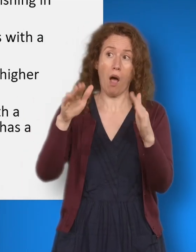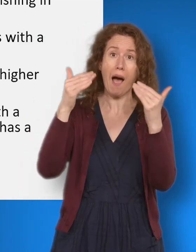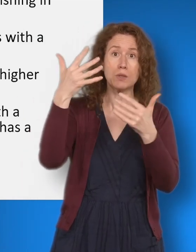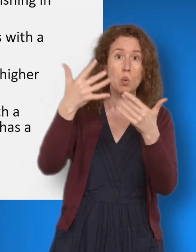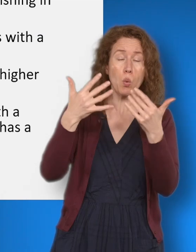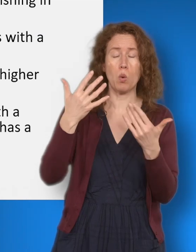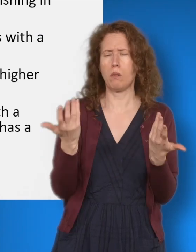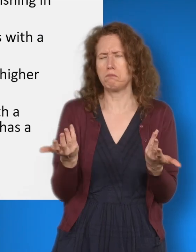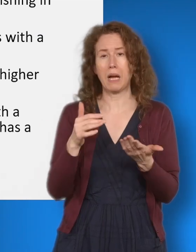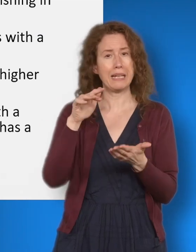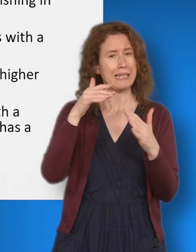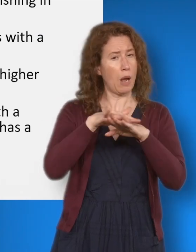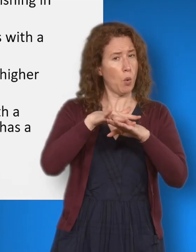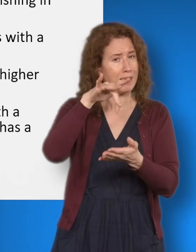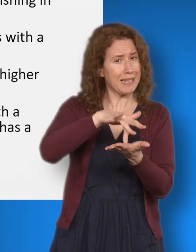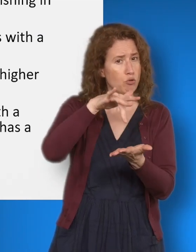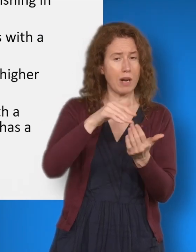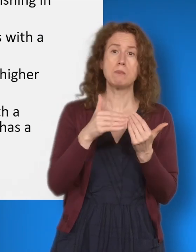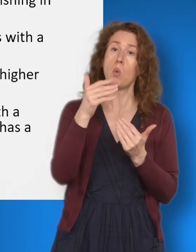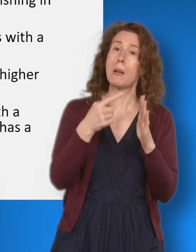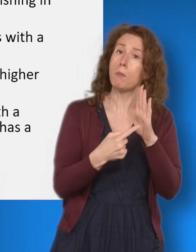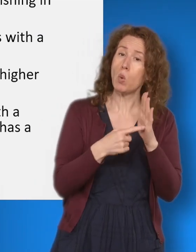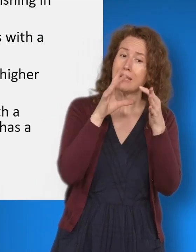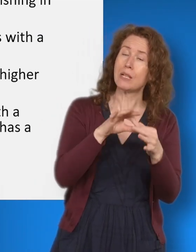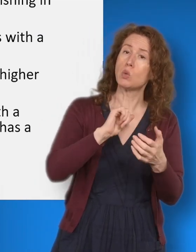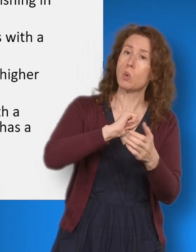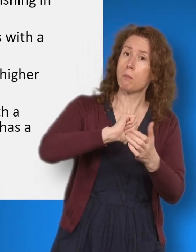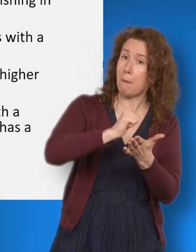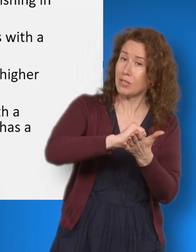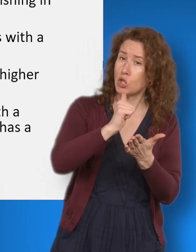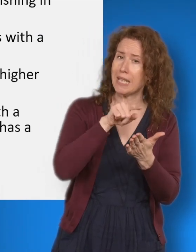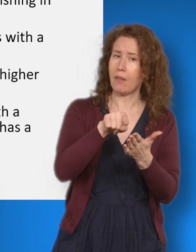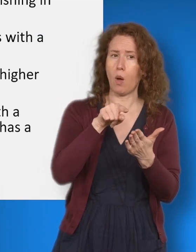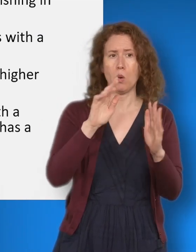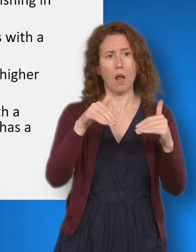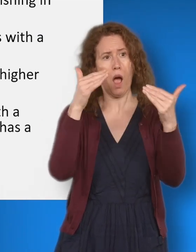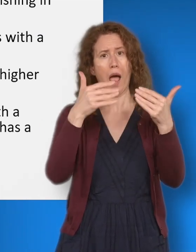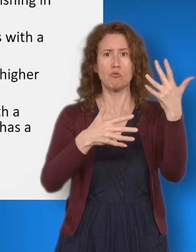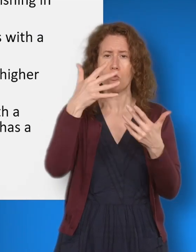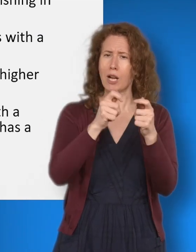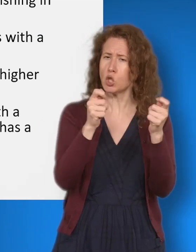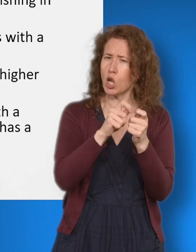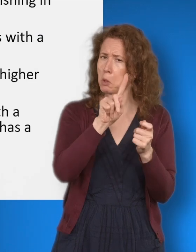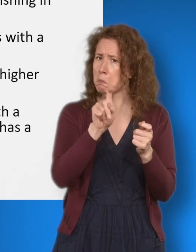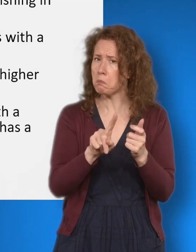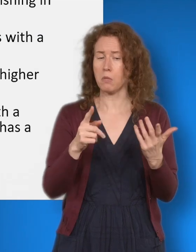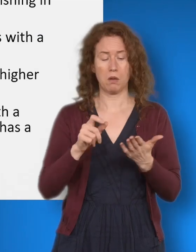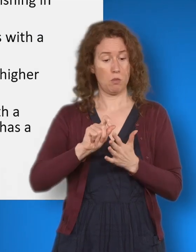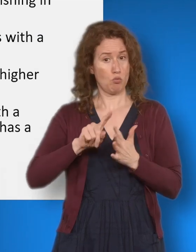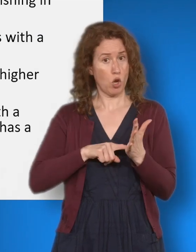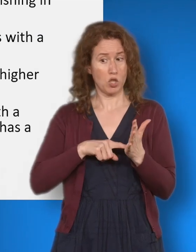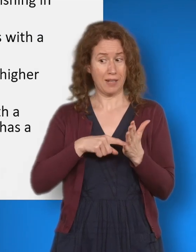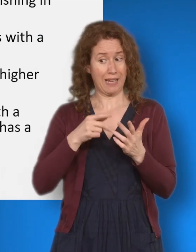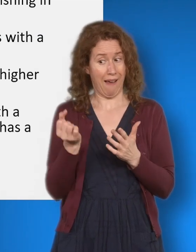network centrality is more important for publishing in such higher ranked journals when the project has a